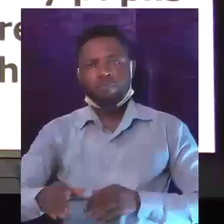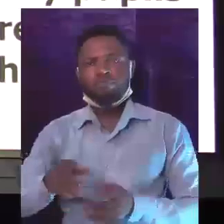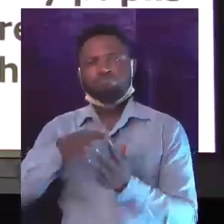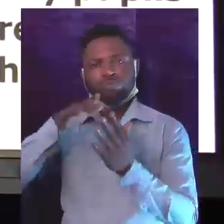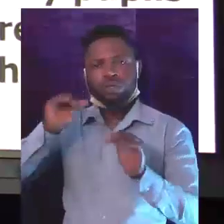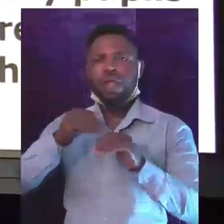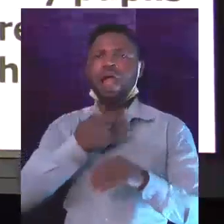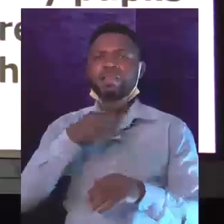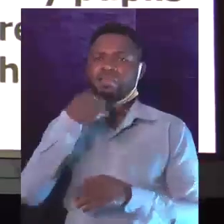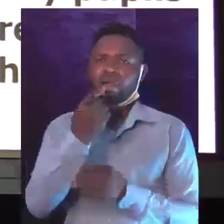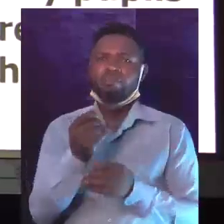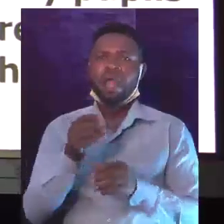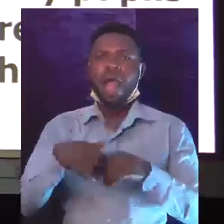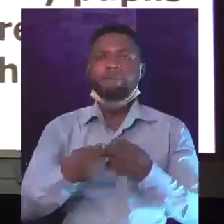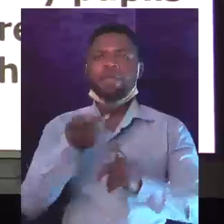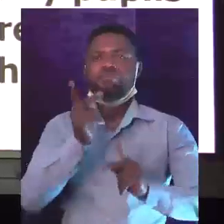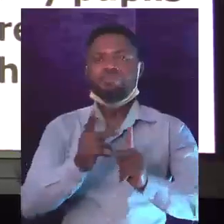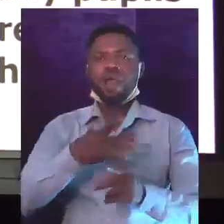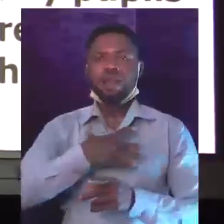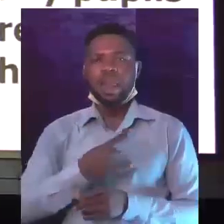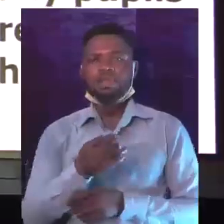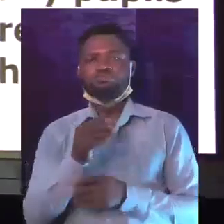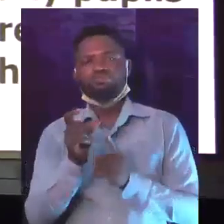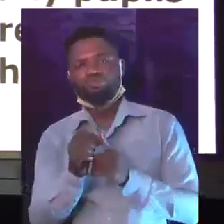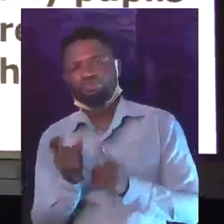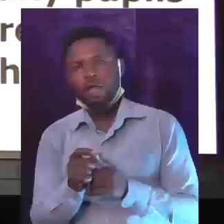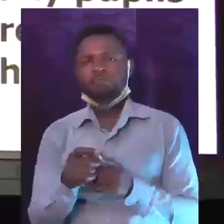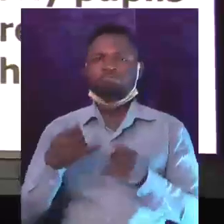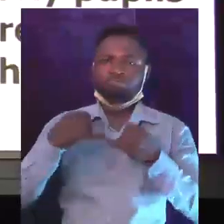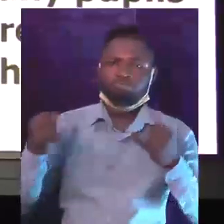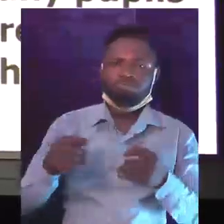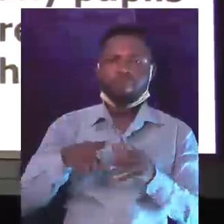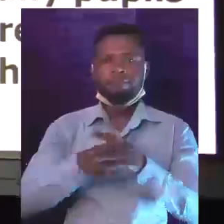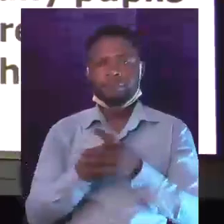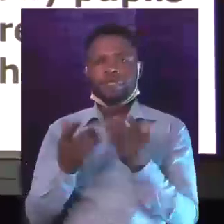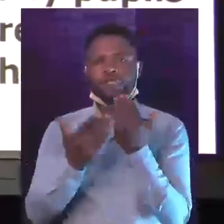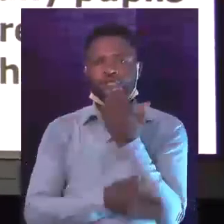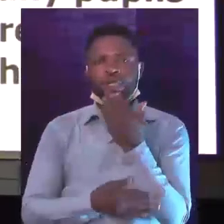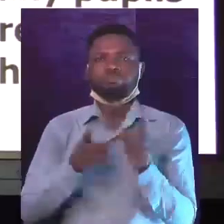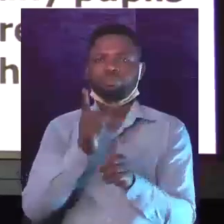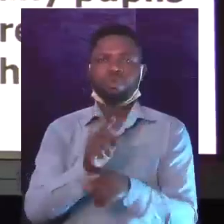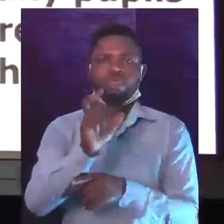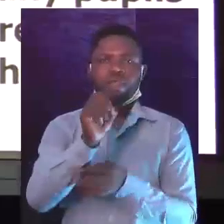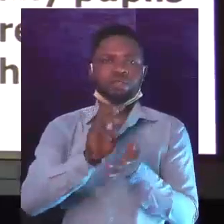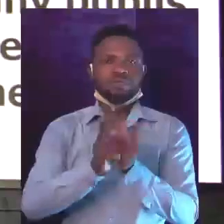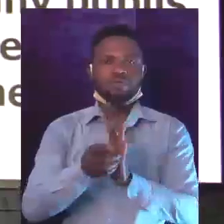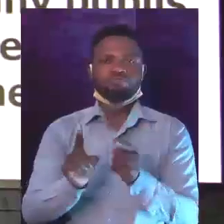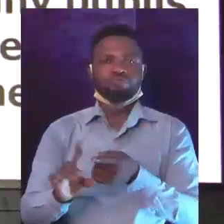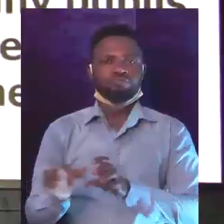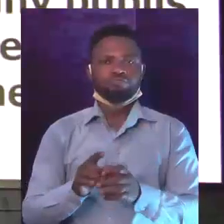tell me how many pupils like rice, how many like noodles, how many like beans, and how many like yam. You have just 30 seconds for this.